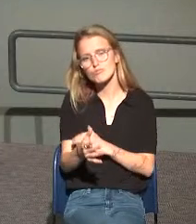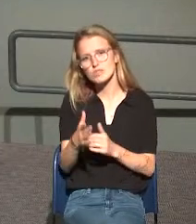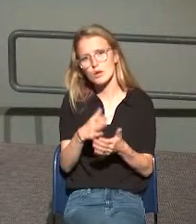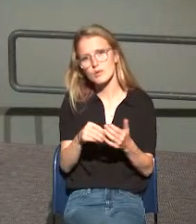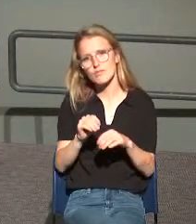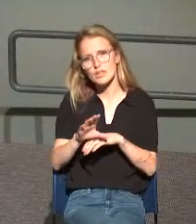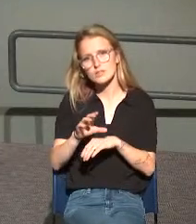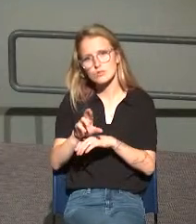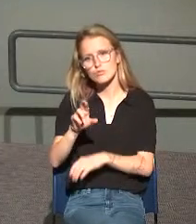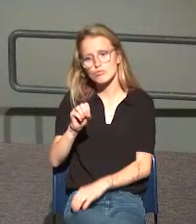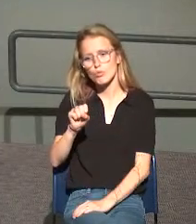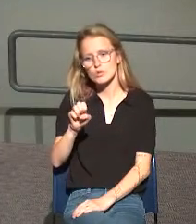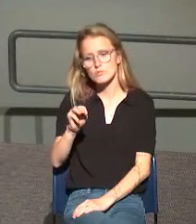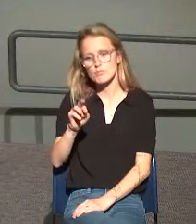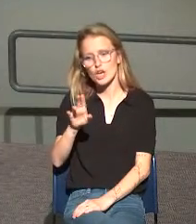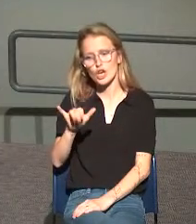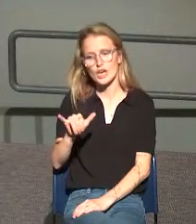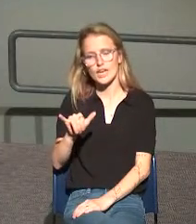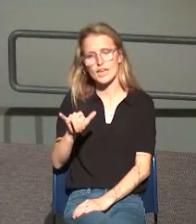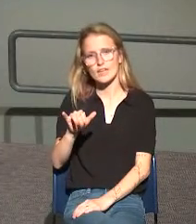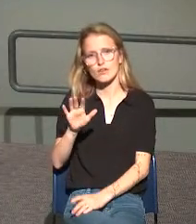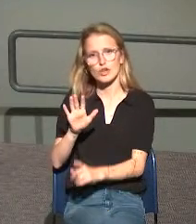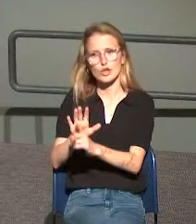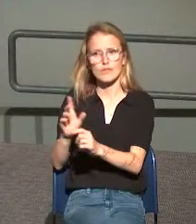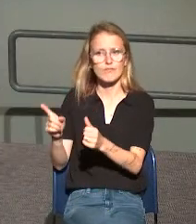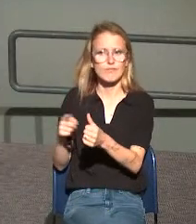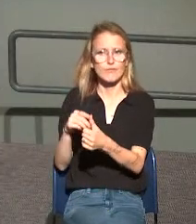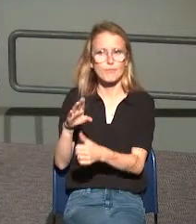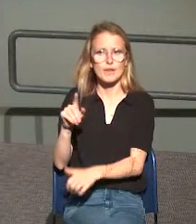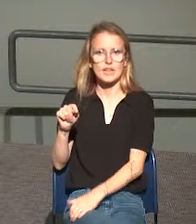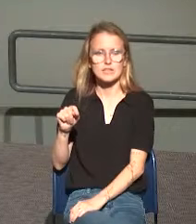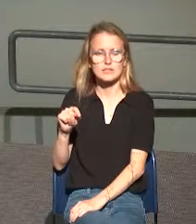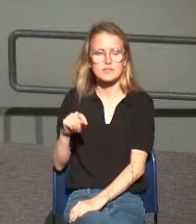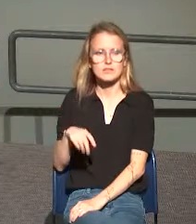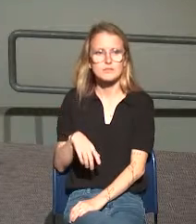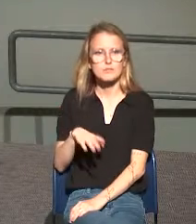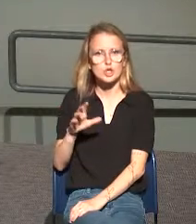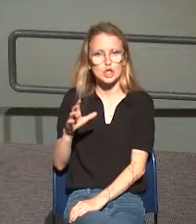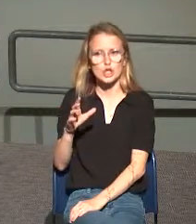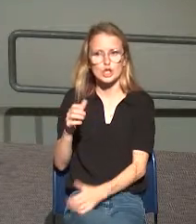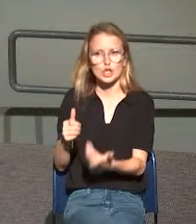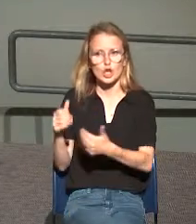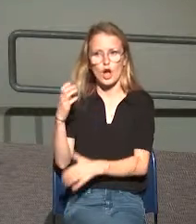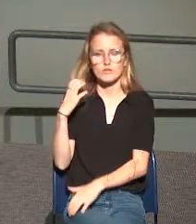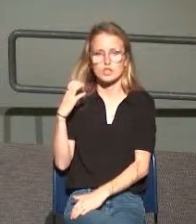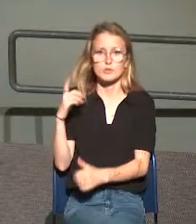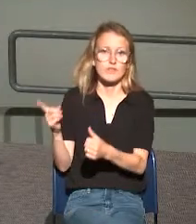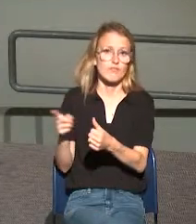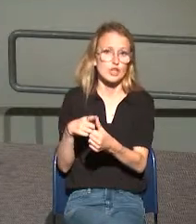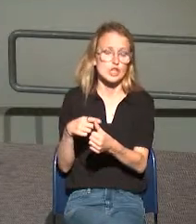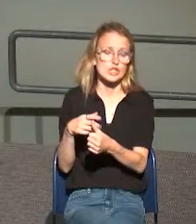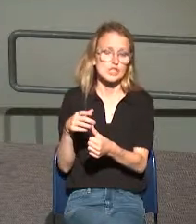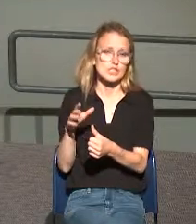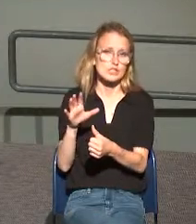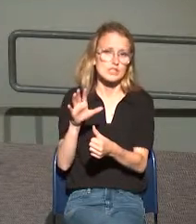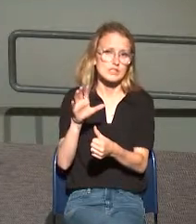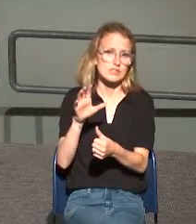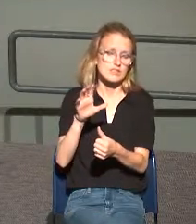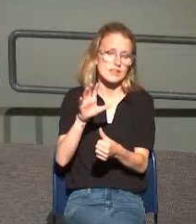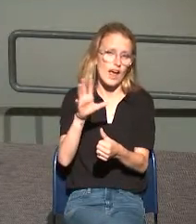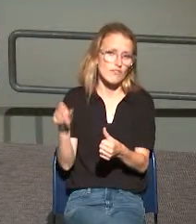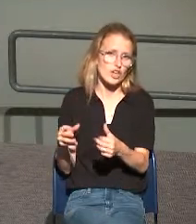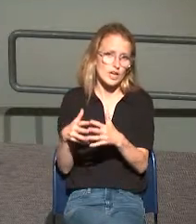Rosemary Mariner's first billet, her commanding officer was the first African-American CO at Naval Air Station Oceana, and he